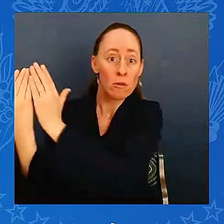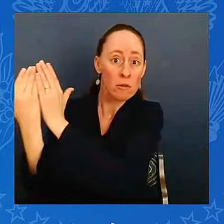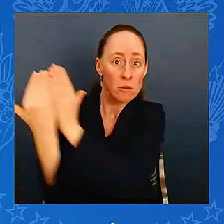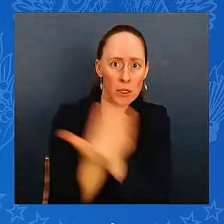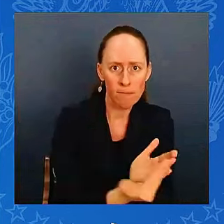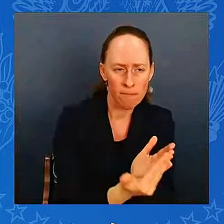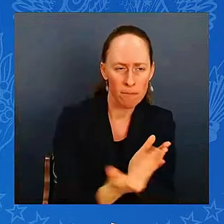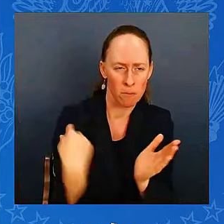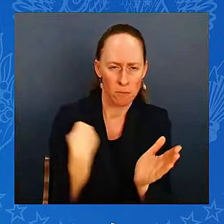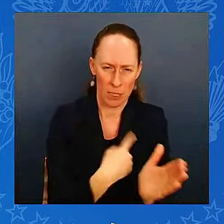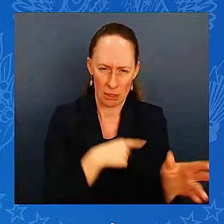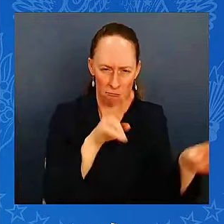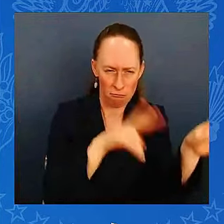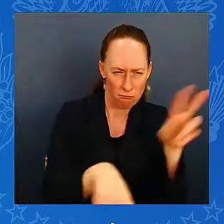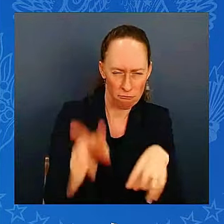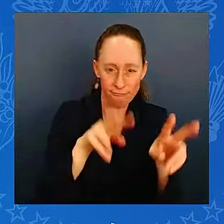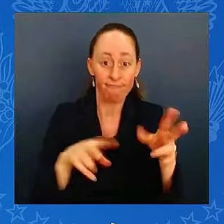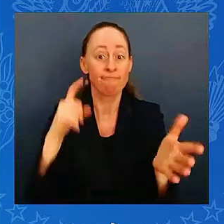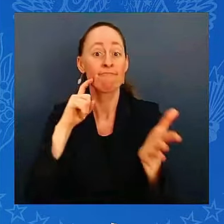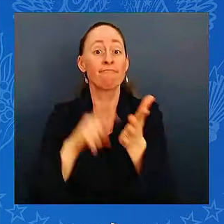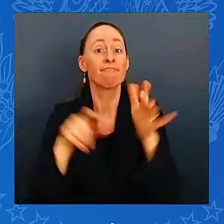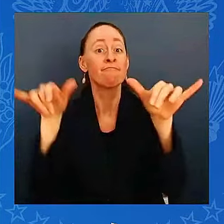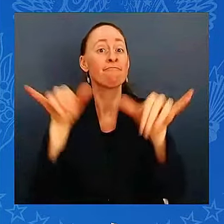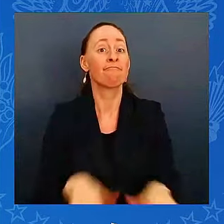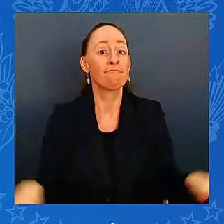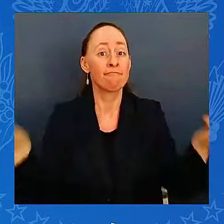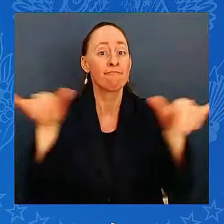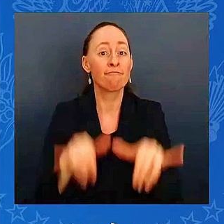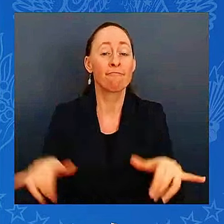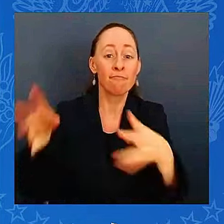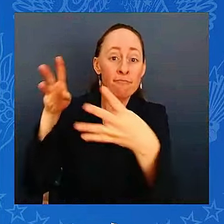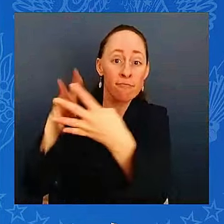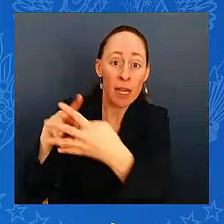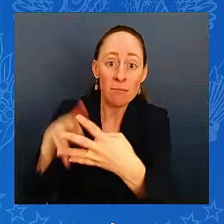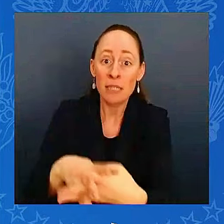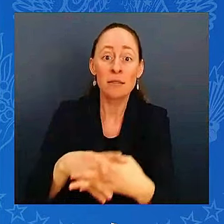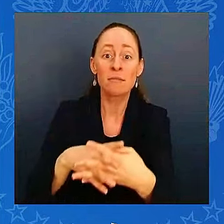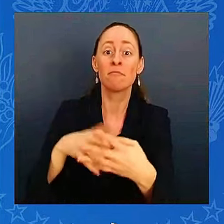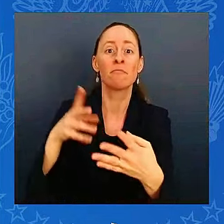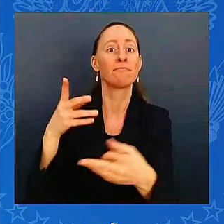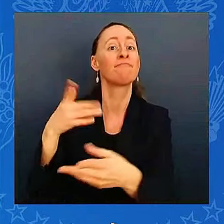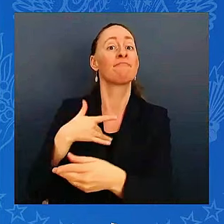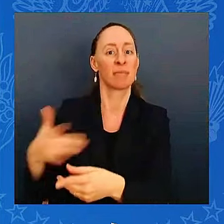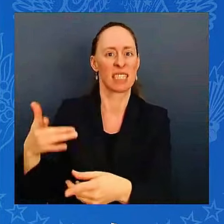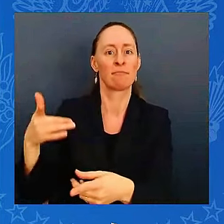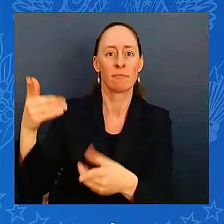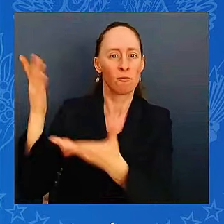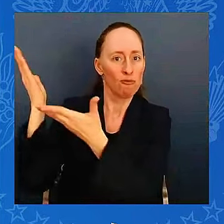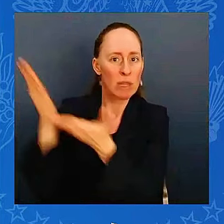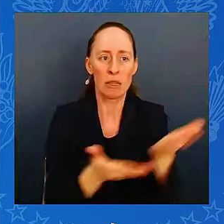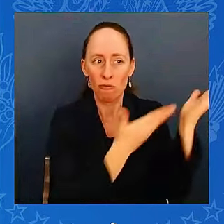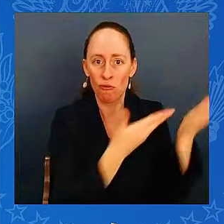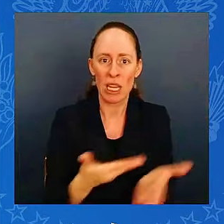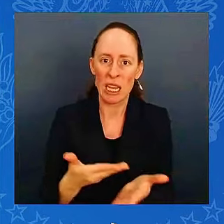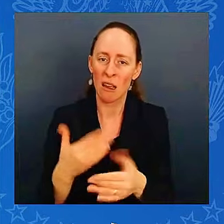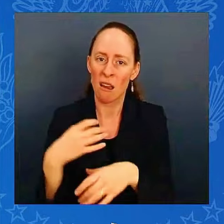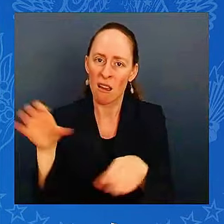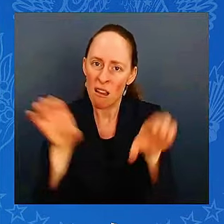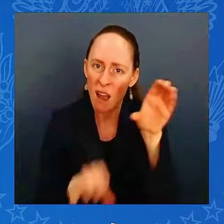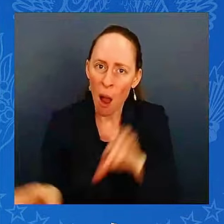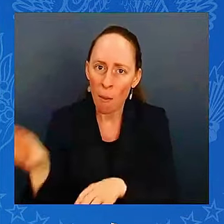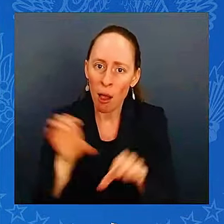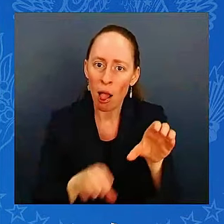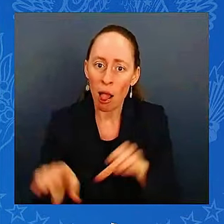prohibited materials intended to produce narcotics. Likewise, we have increased investment in key infrastructure